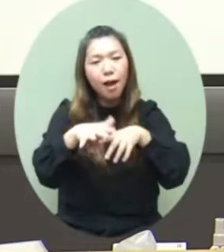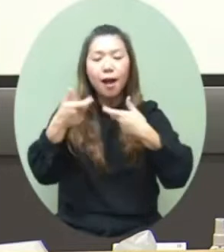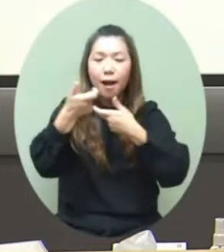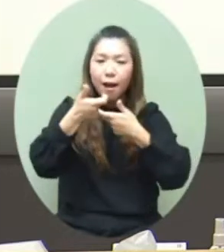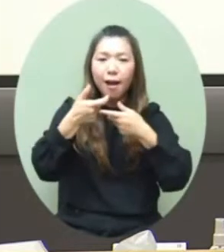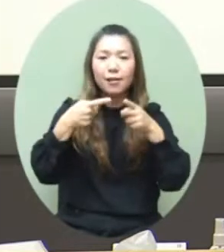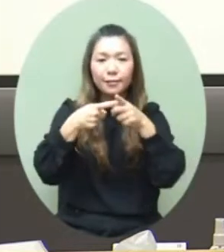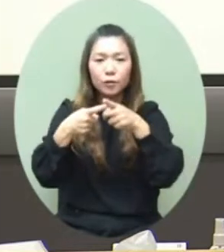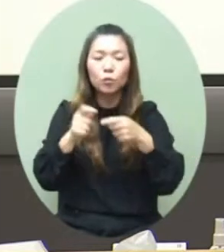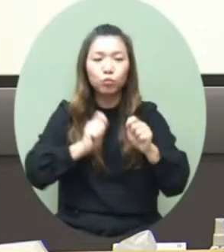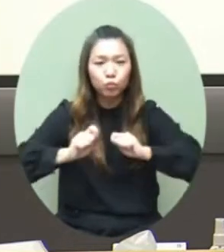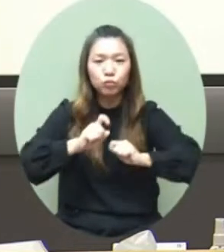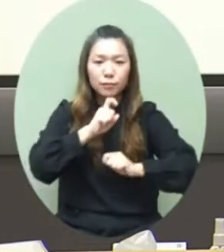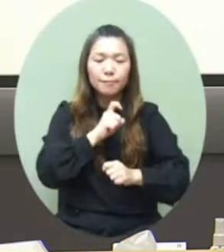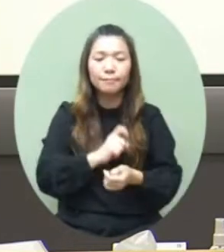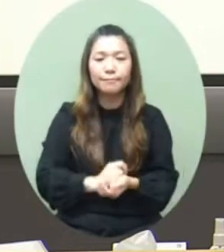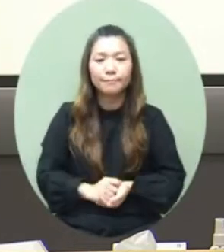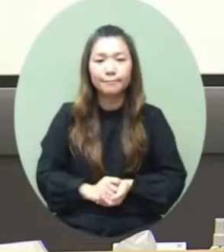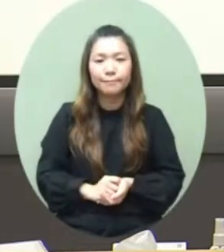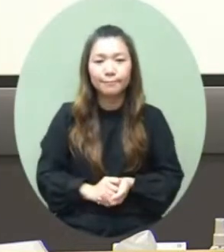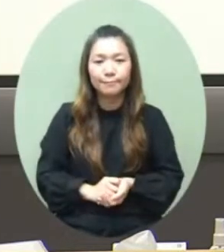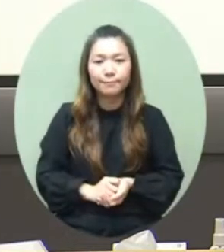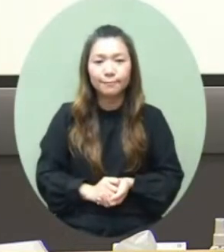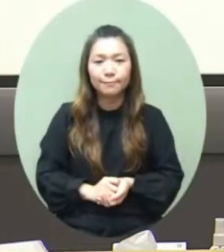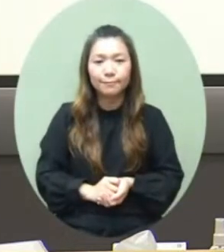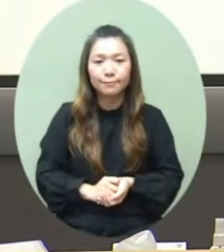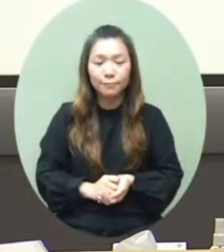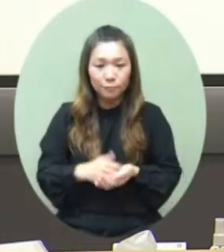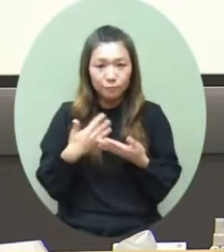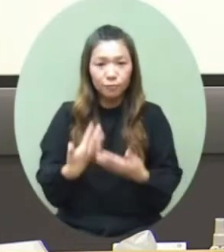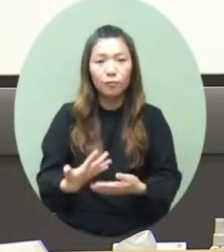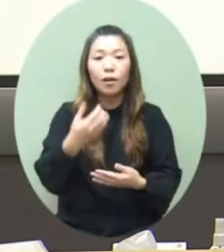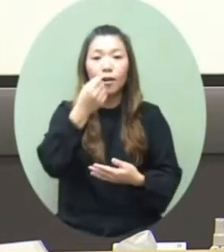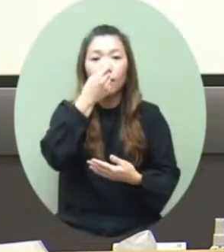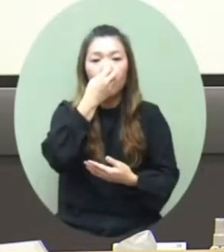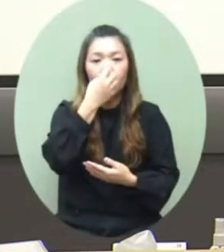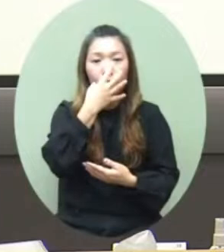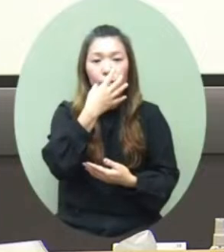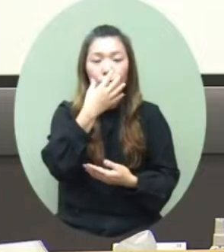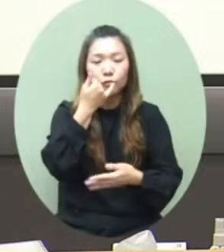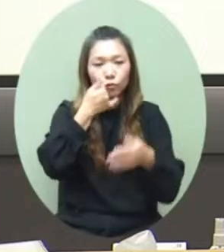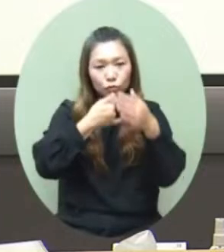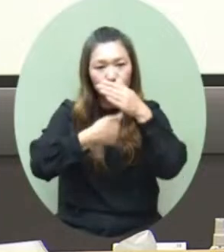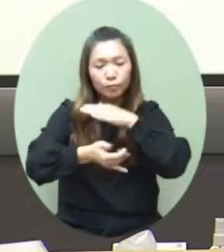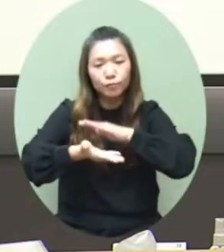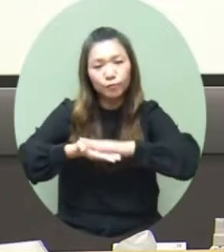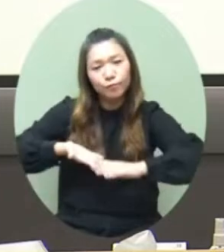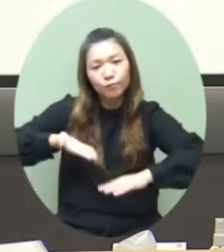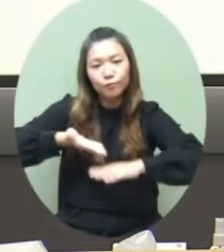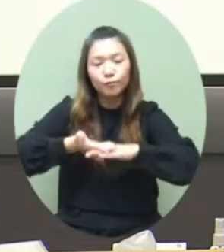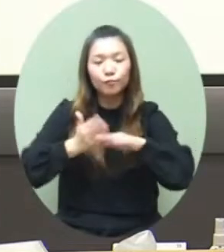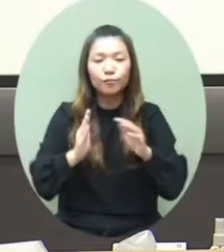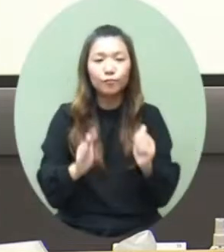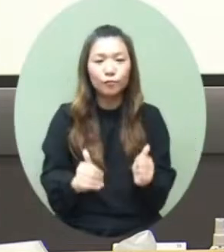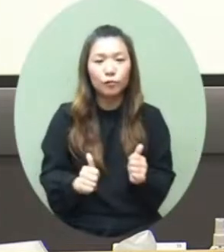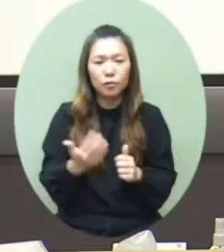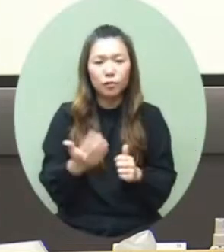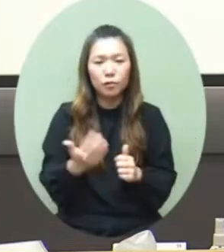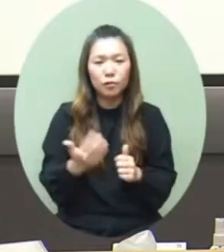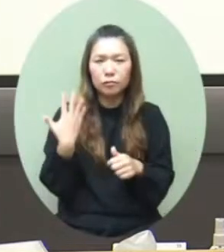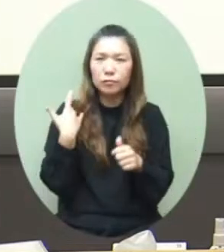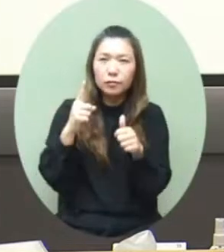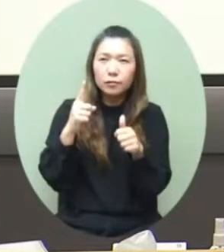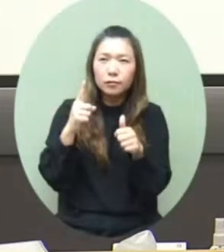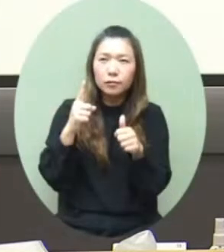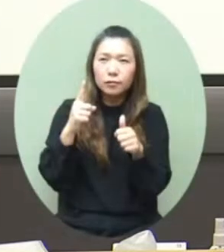organizing a number of major events and activities to attract business travelers and